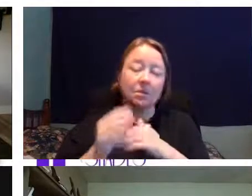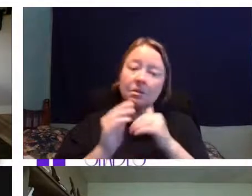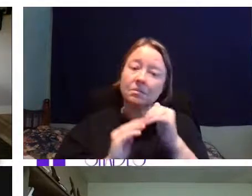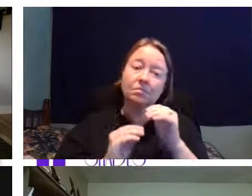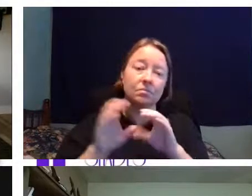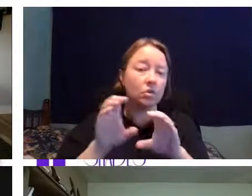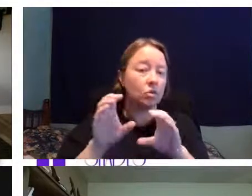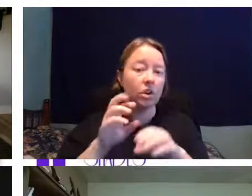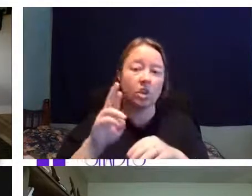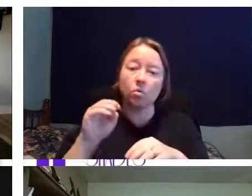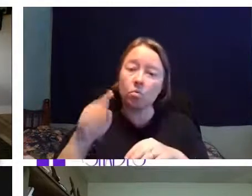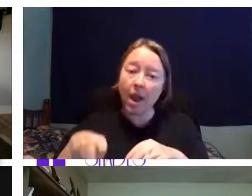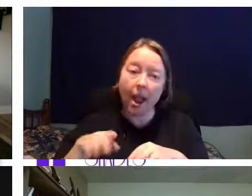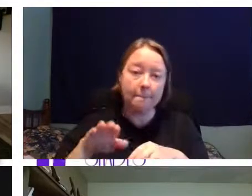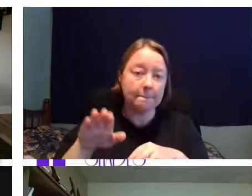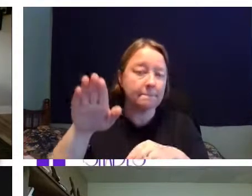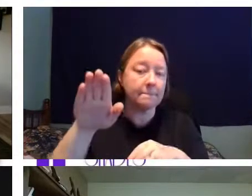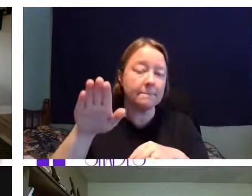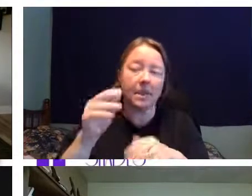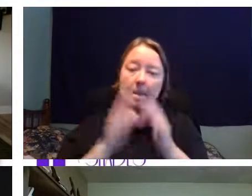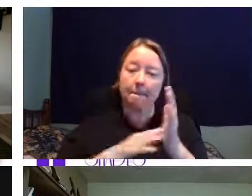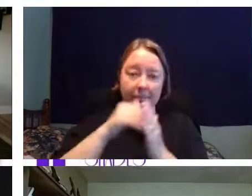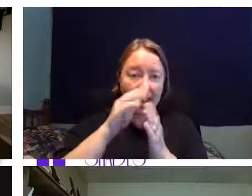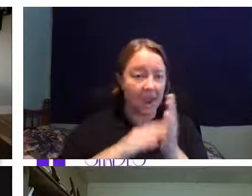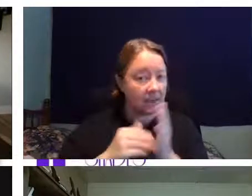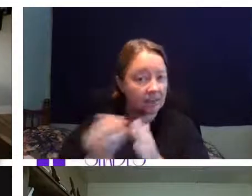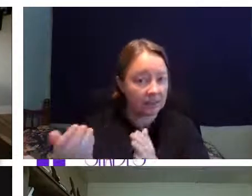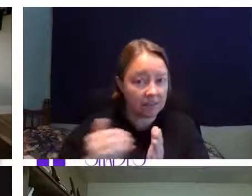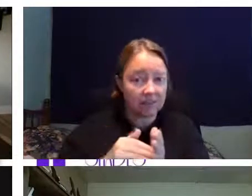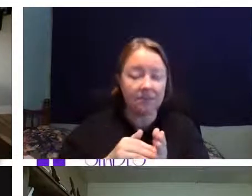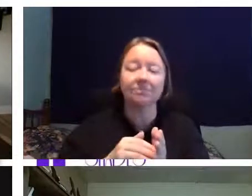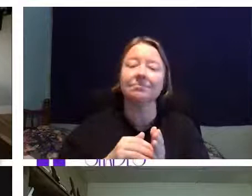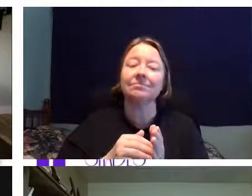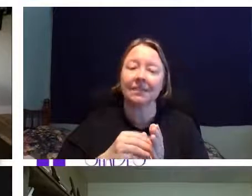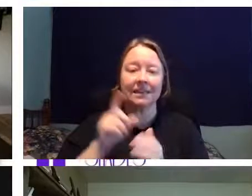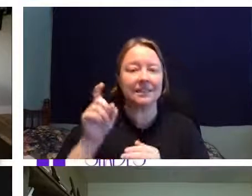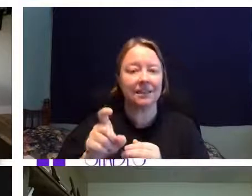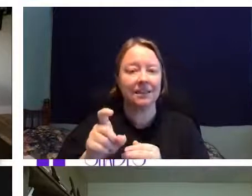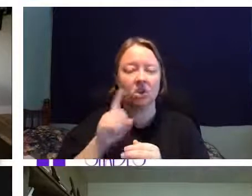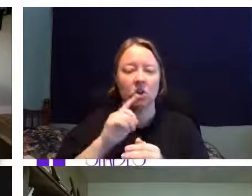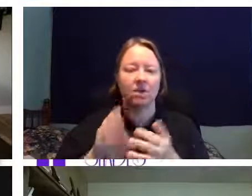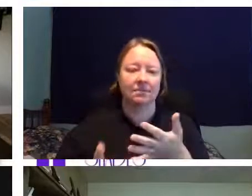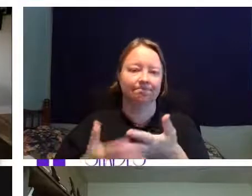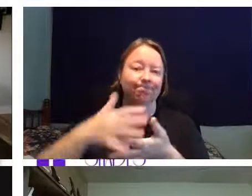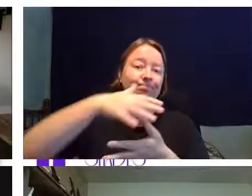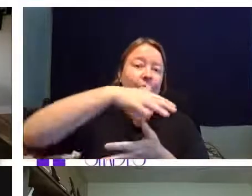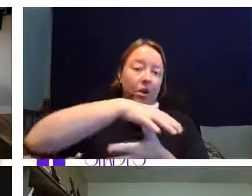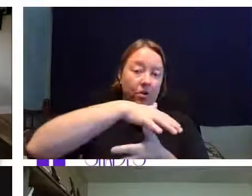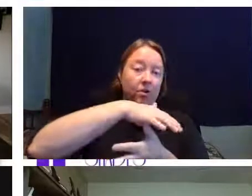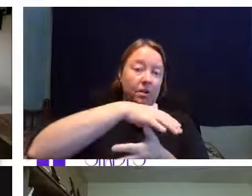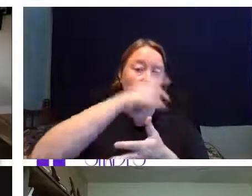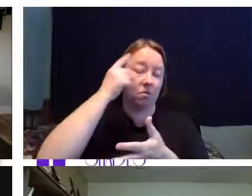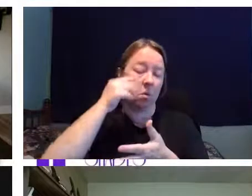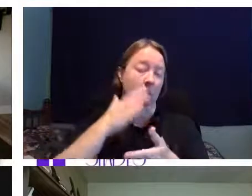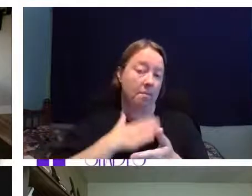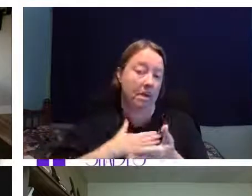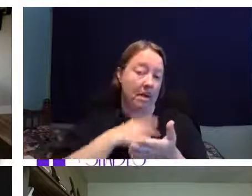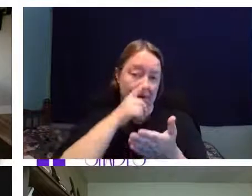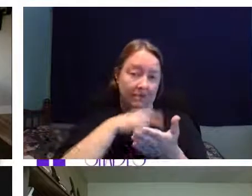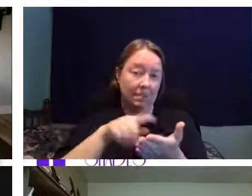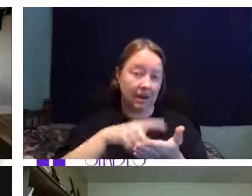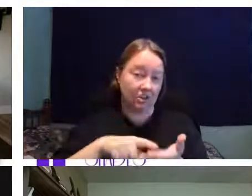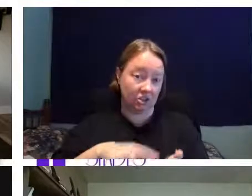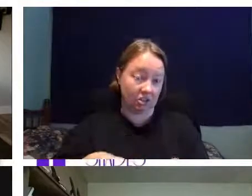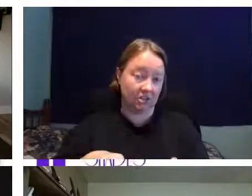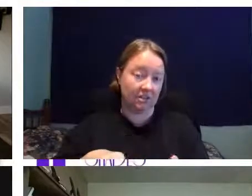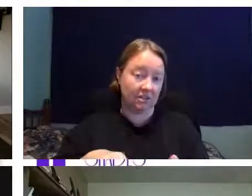repainting, just everything that's needed. So it's, like I said, it's definitely at the top of the list when it comes to my inspections.